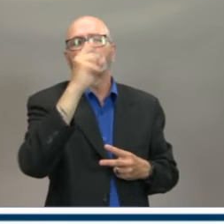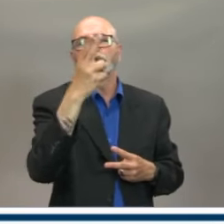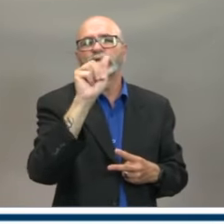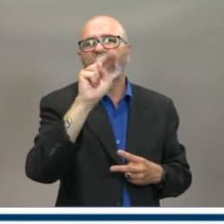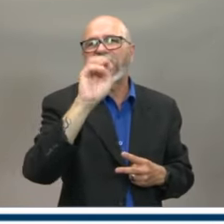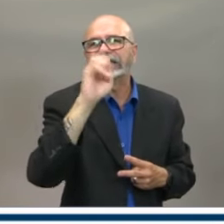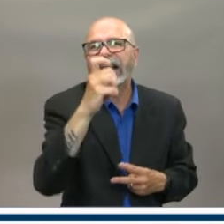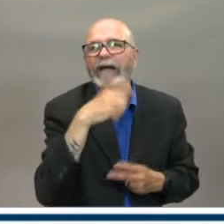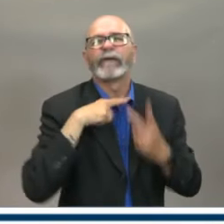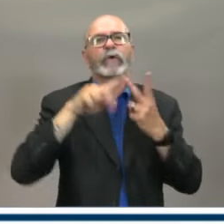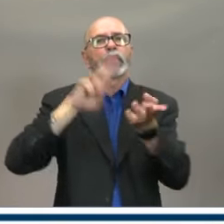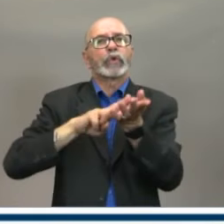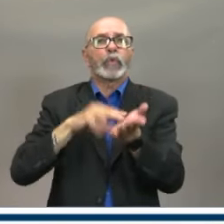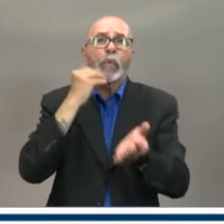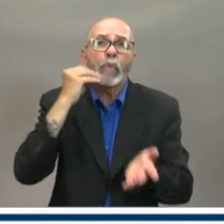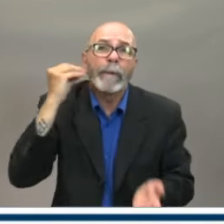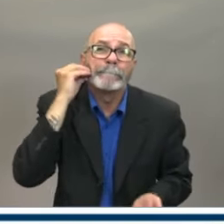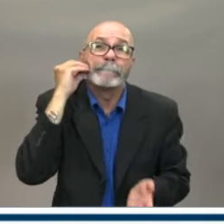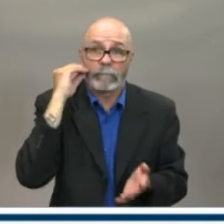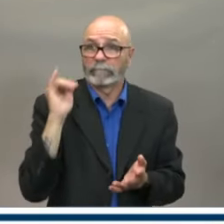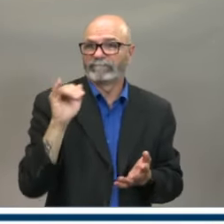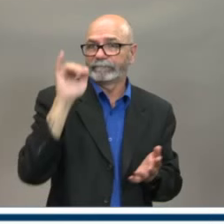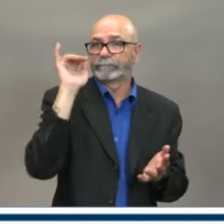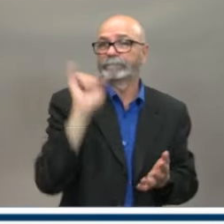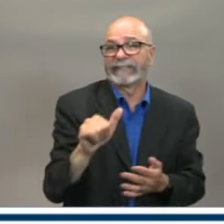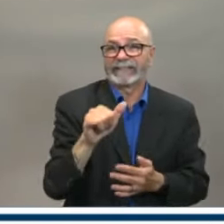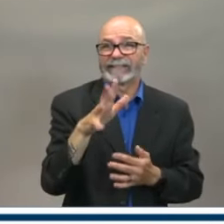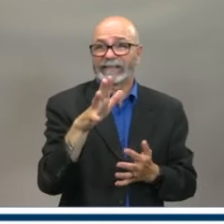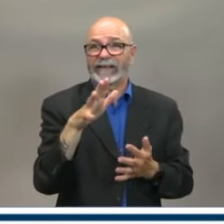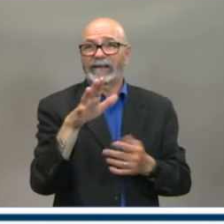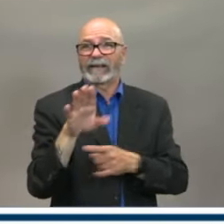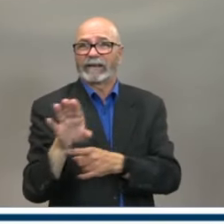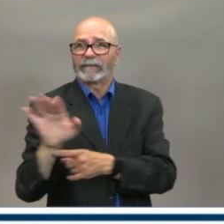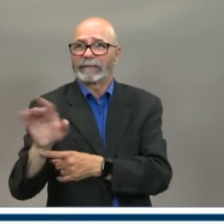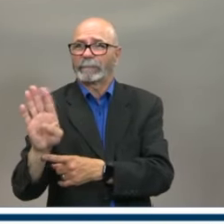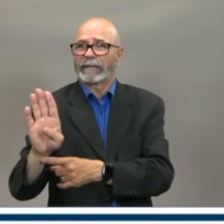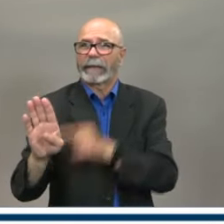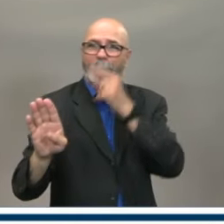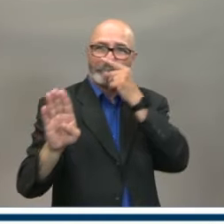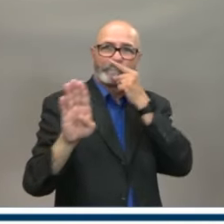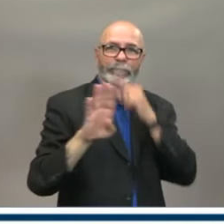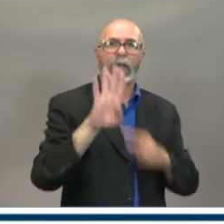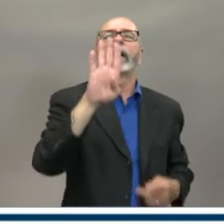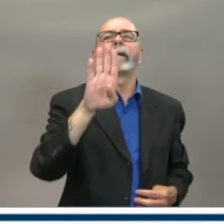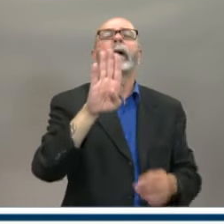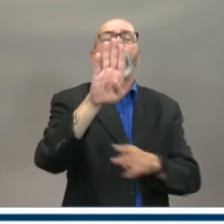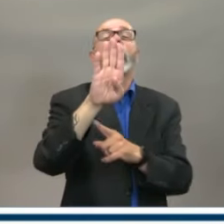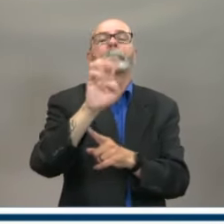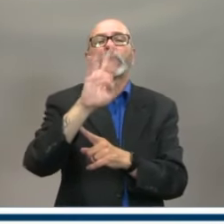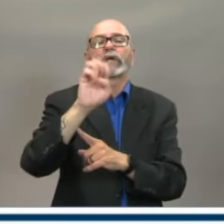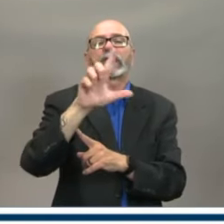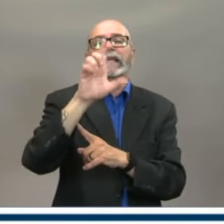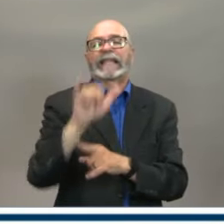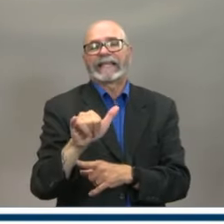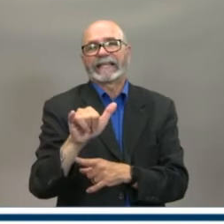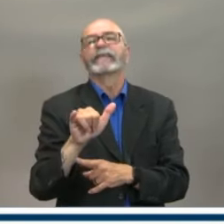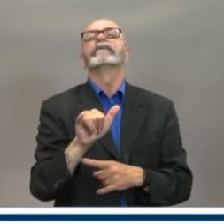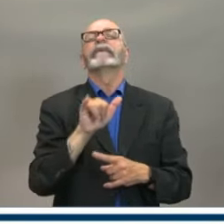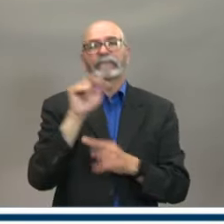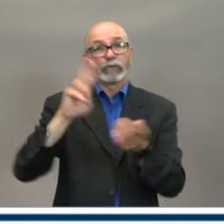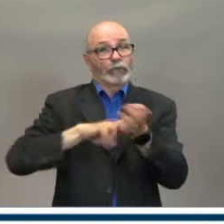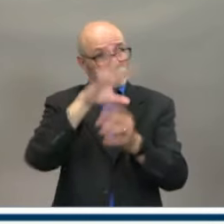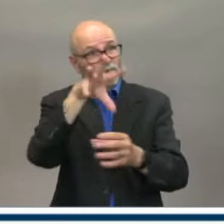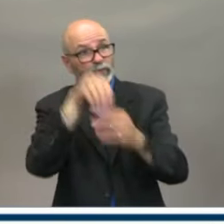our portion that's being covered by the province that we subsidize, all of those would be, so our private partners. So the Shannex facilities that